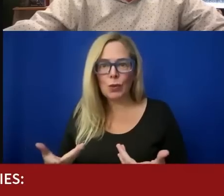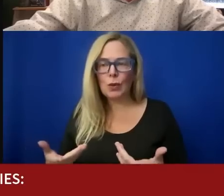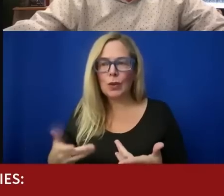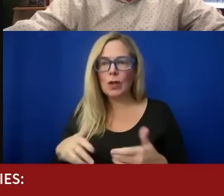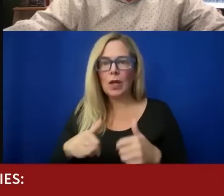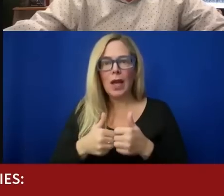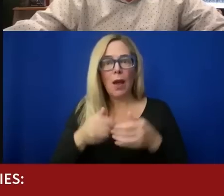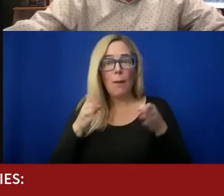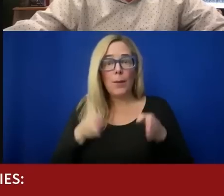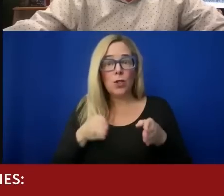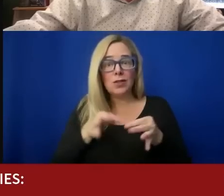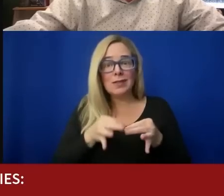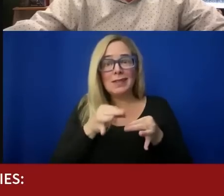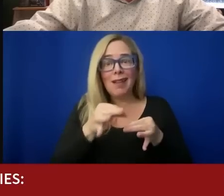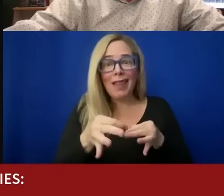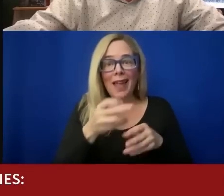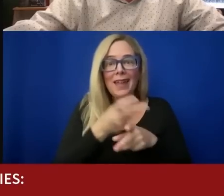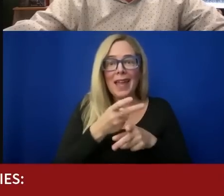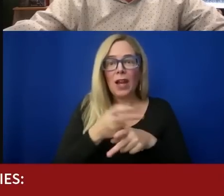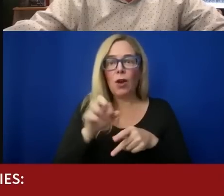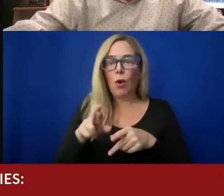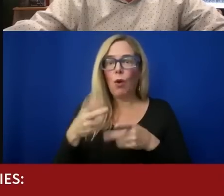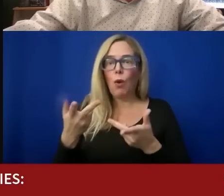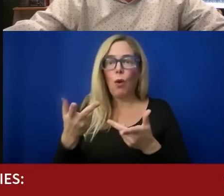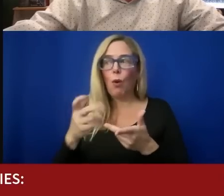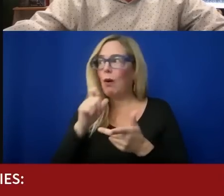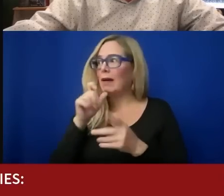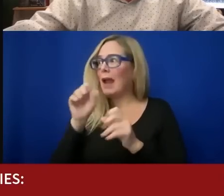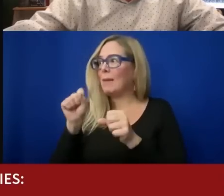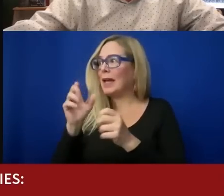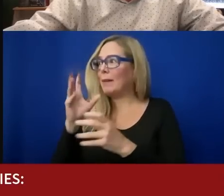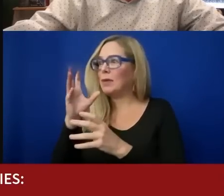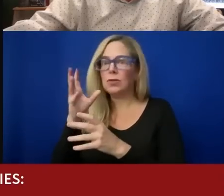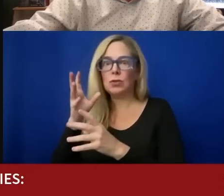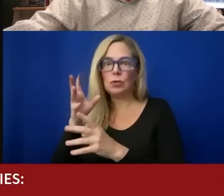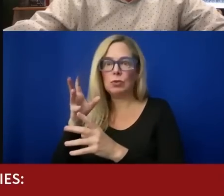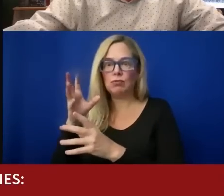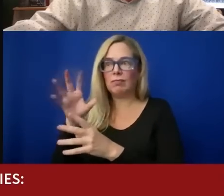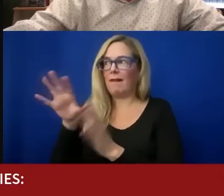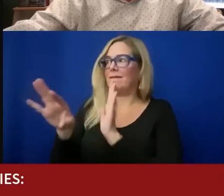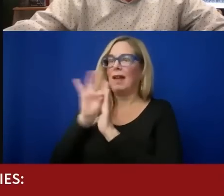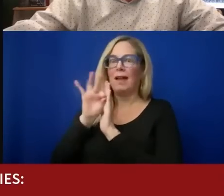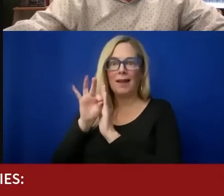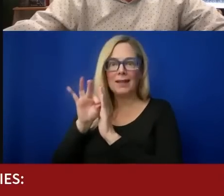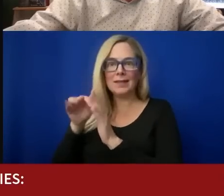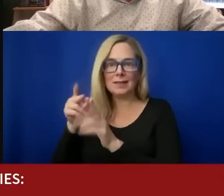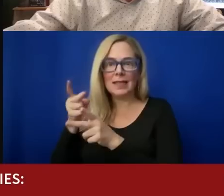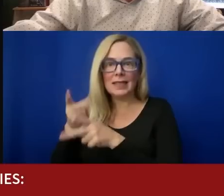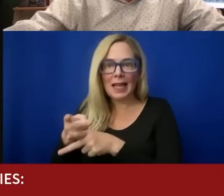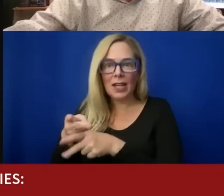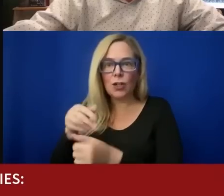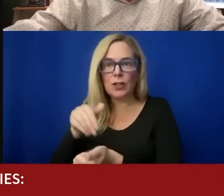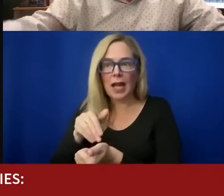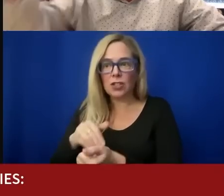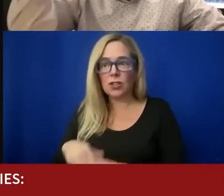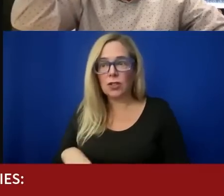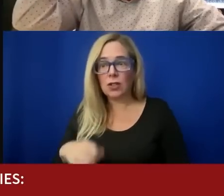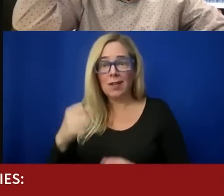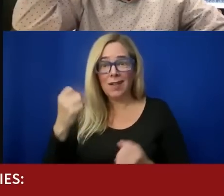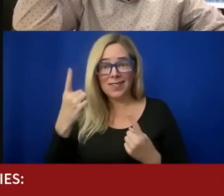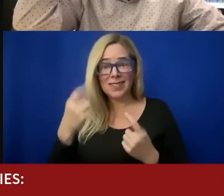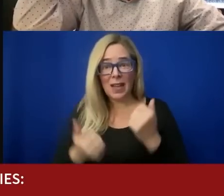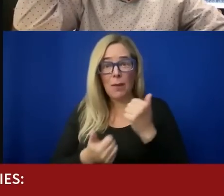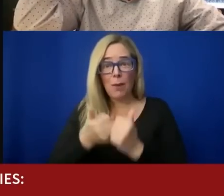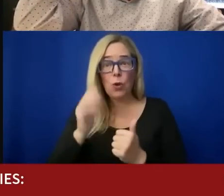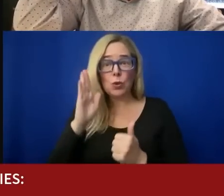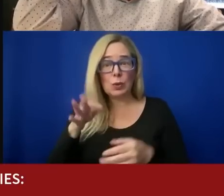obtain care. SGM people with disabilities across a variety of groups were about 3 to 8 times more likely to delay care in the past